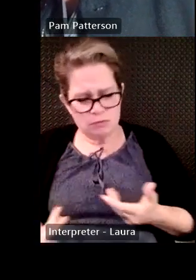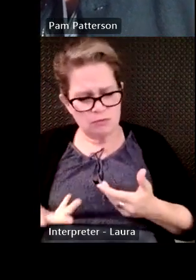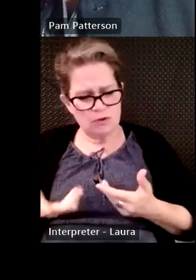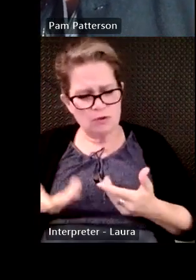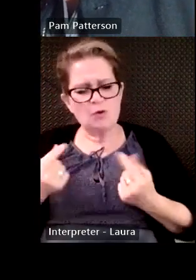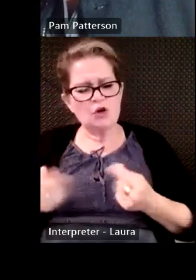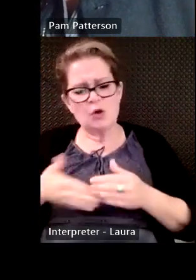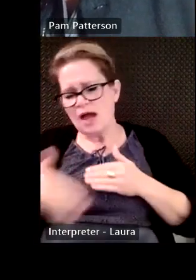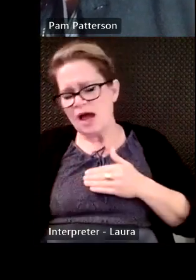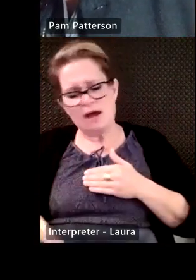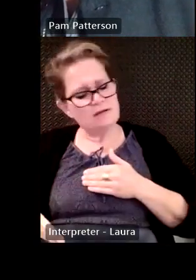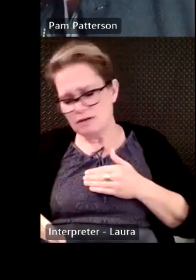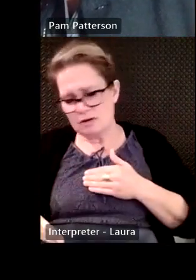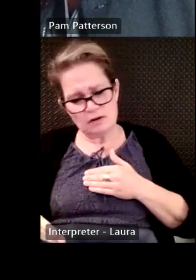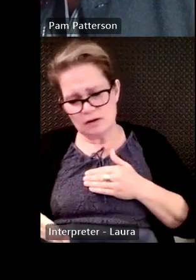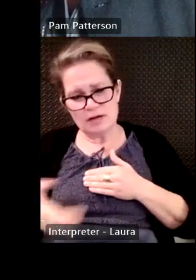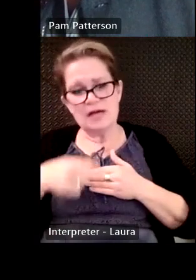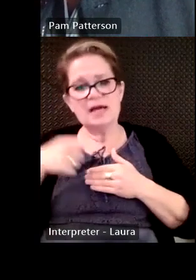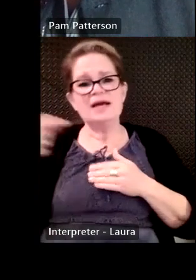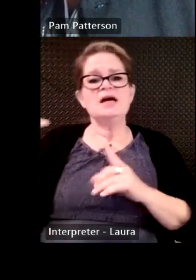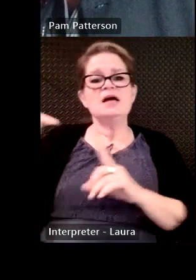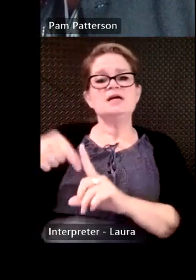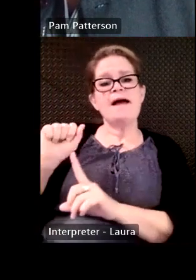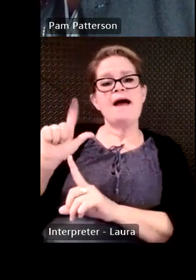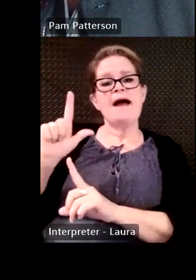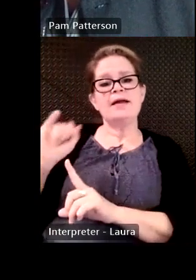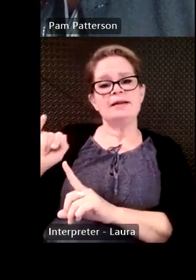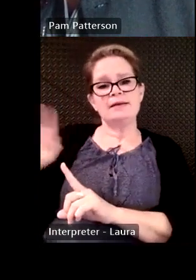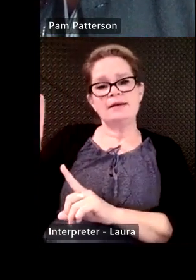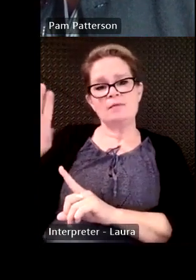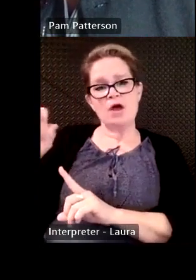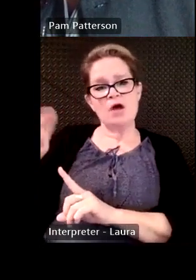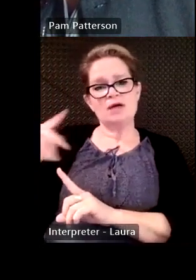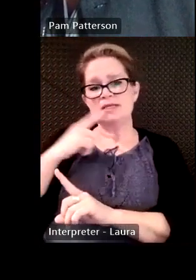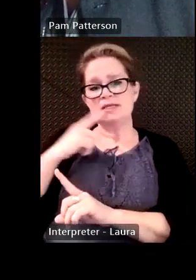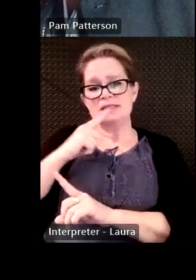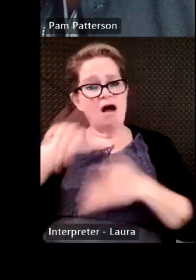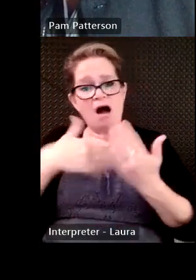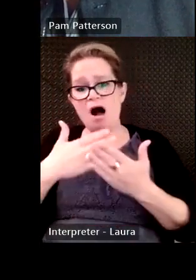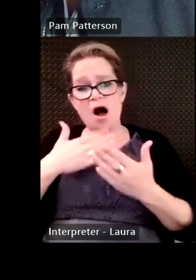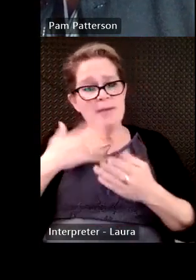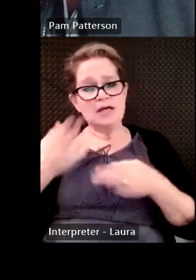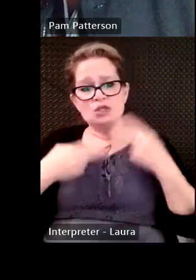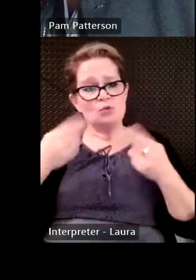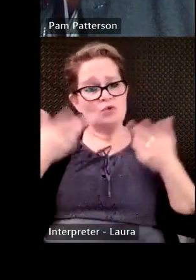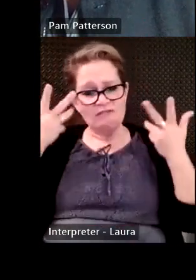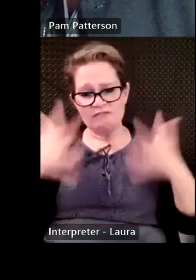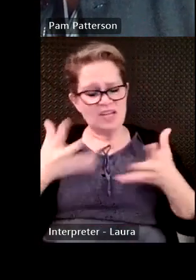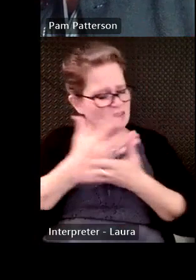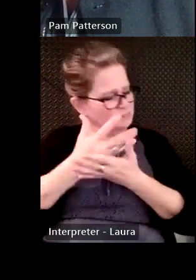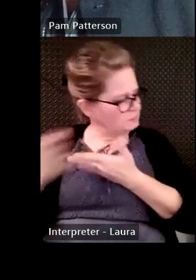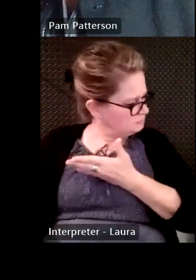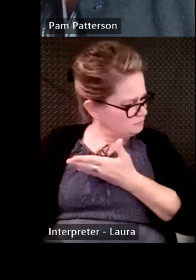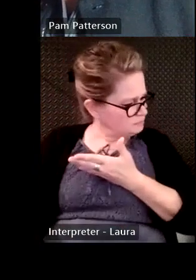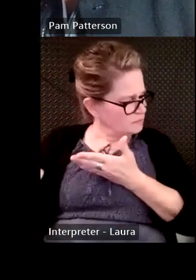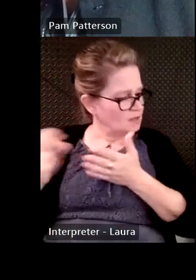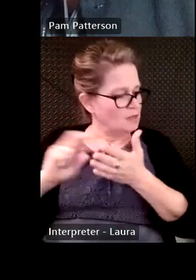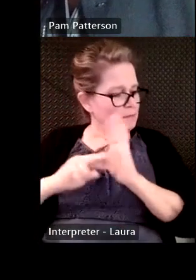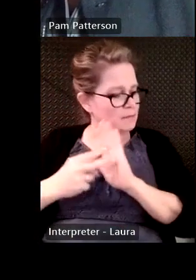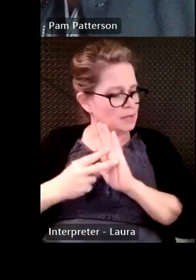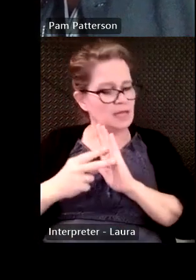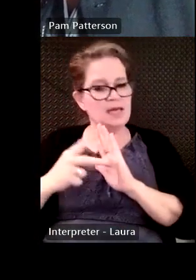my spoons are spent. The red yarn represents a daily inventory of where my pain or symptoms were